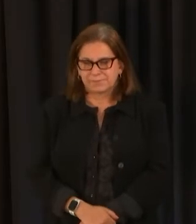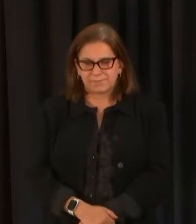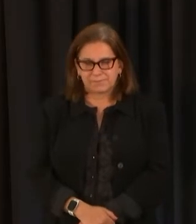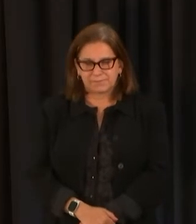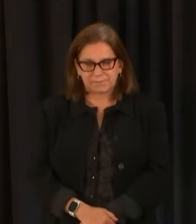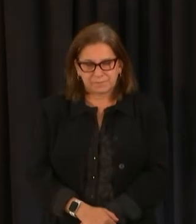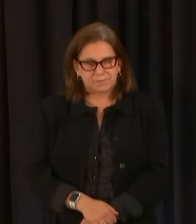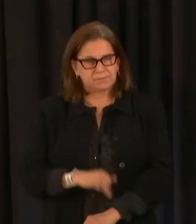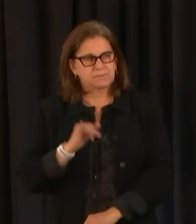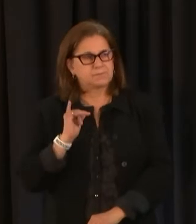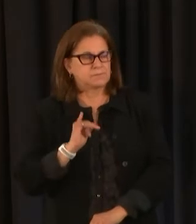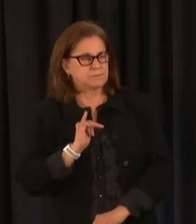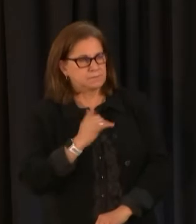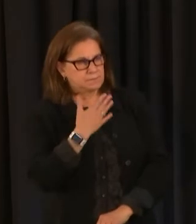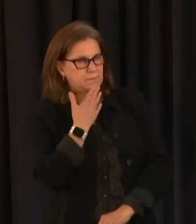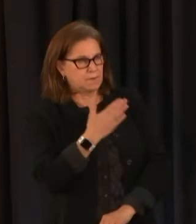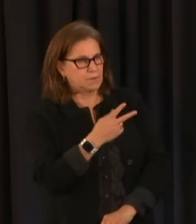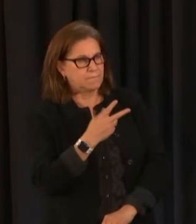Thank you so much.